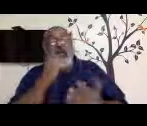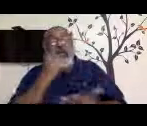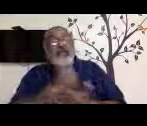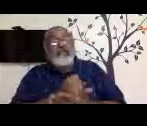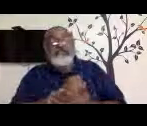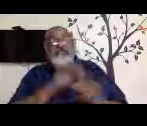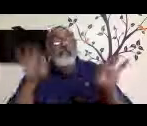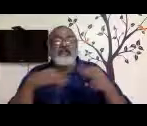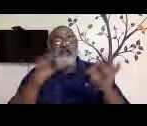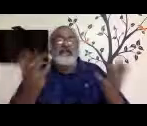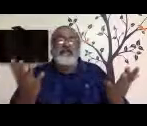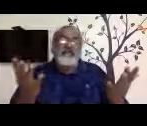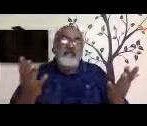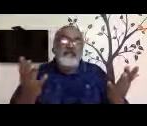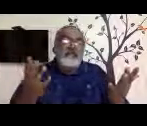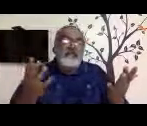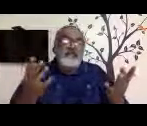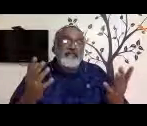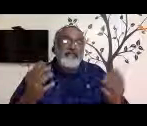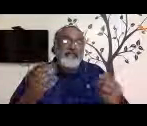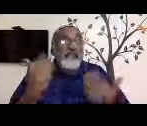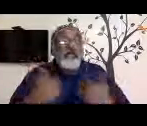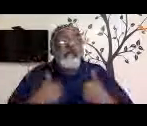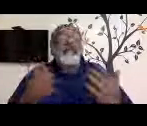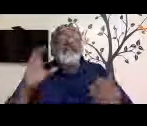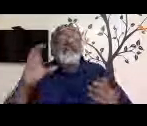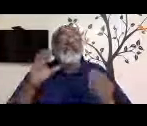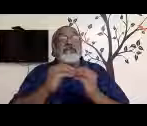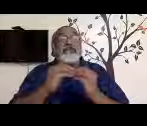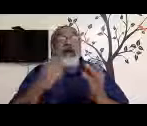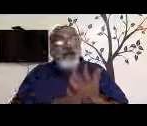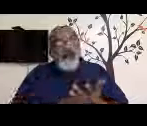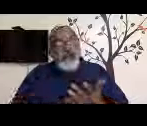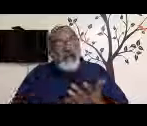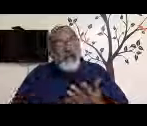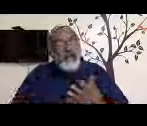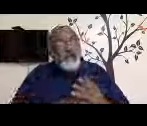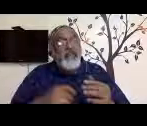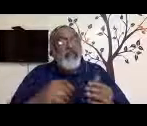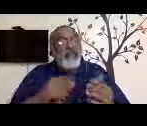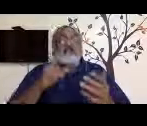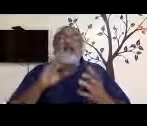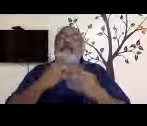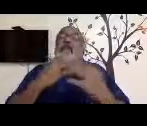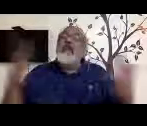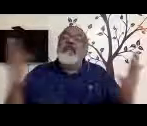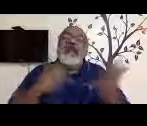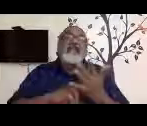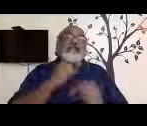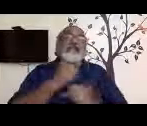the community-based rehabilitation, which is being carried out by the NGOs more